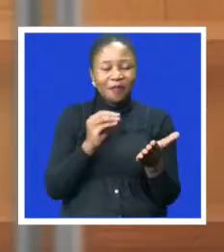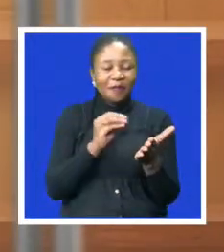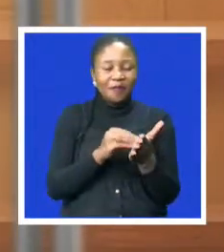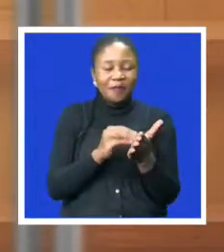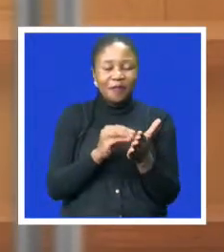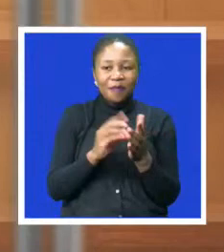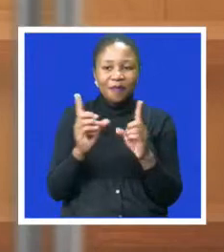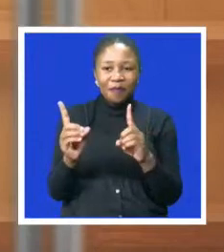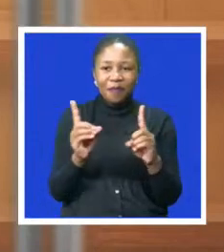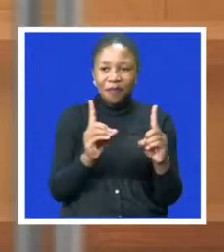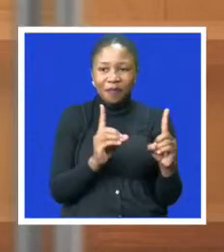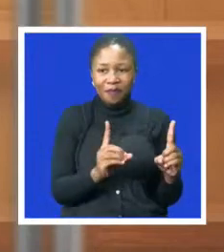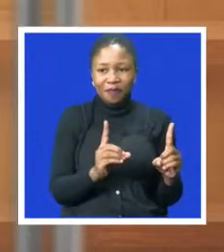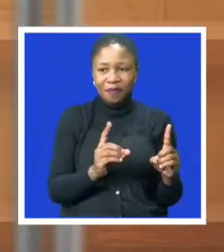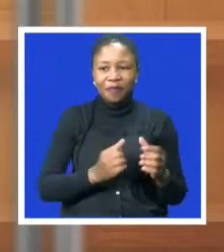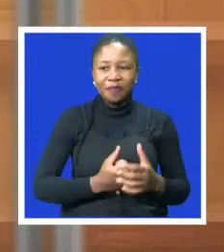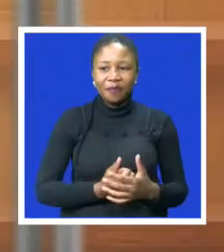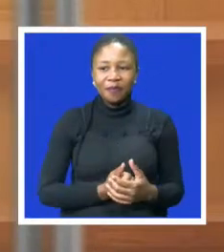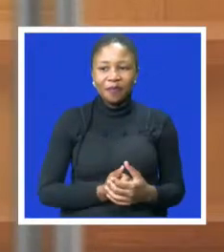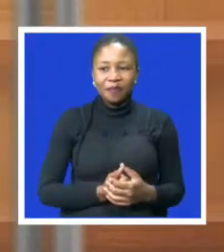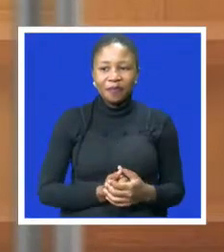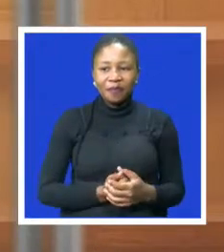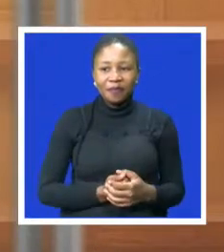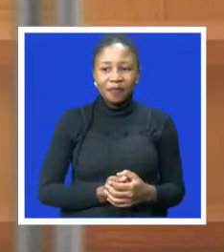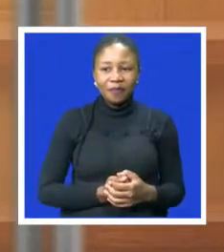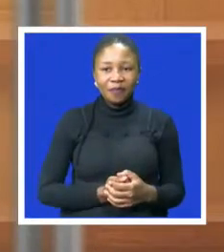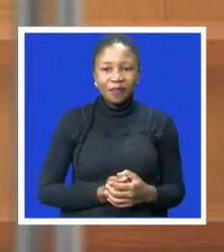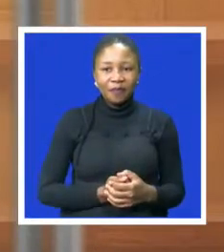back after this infomercial.